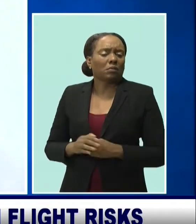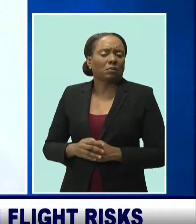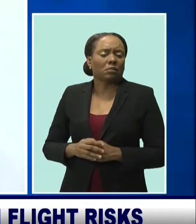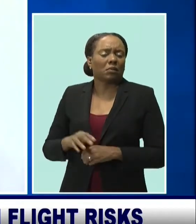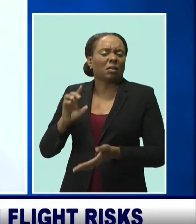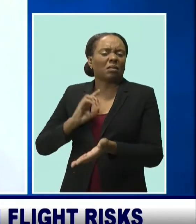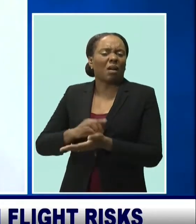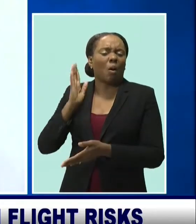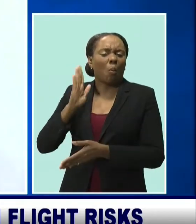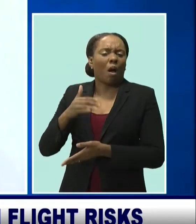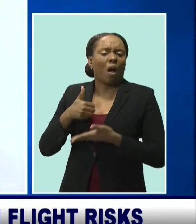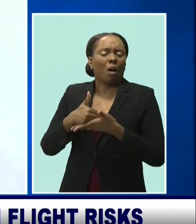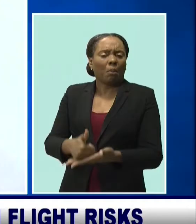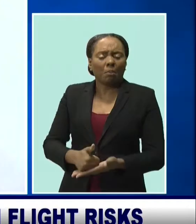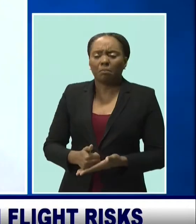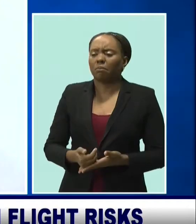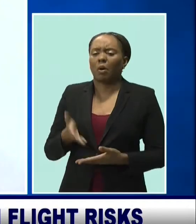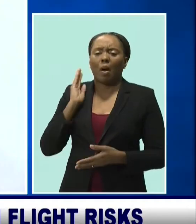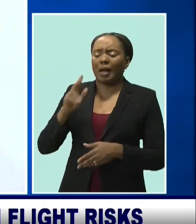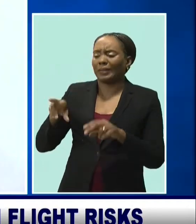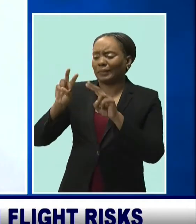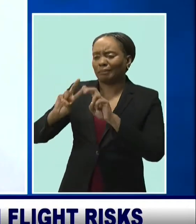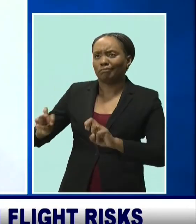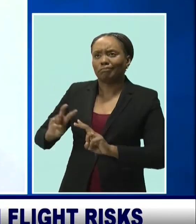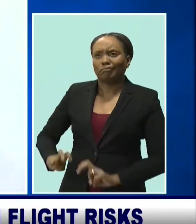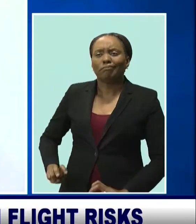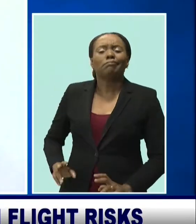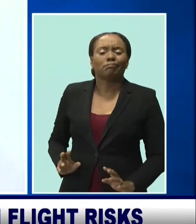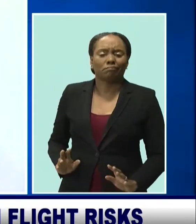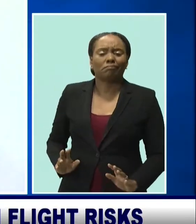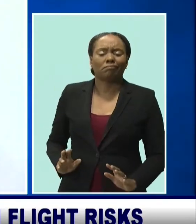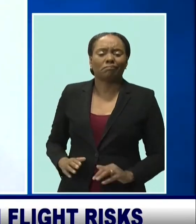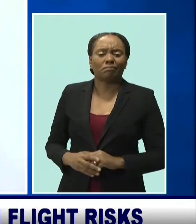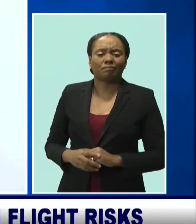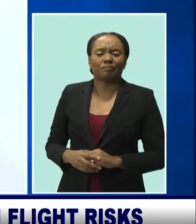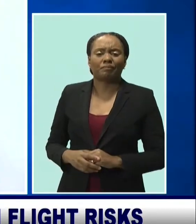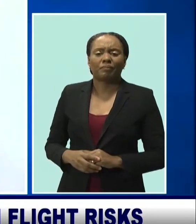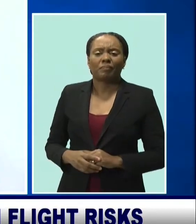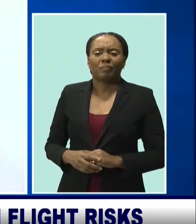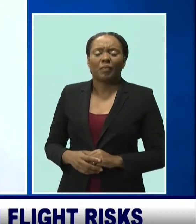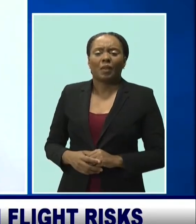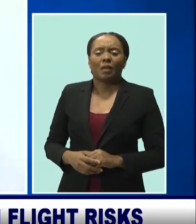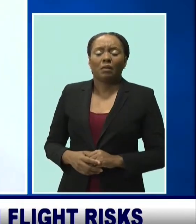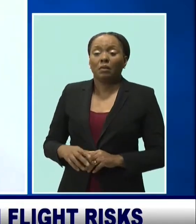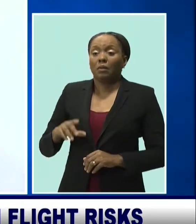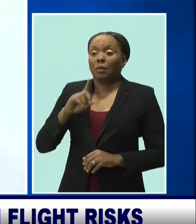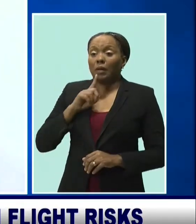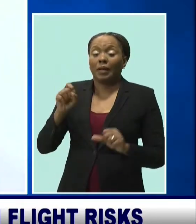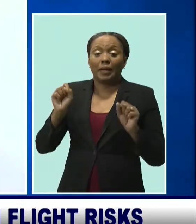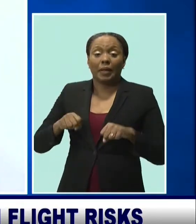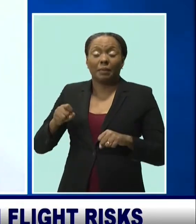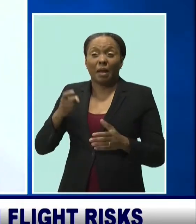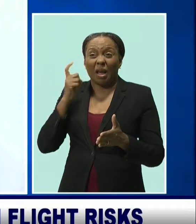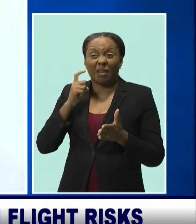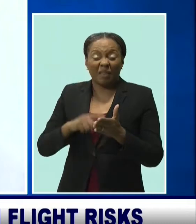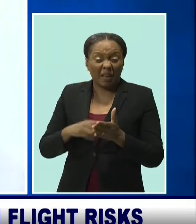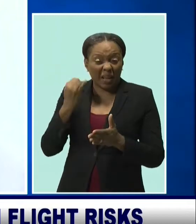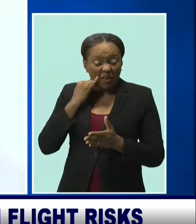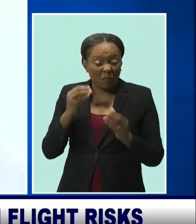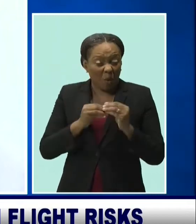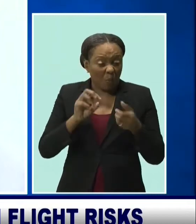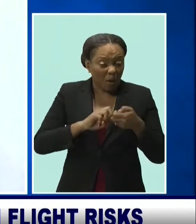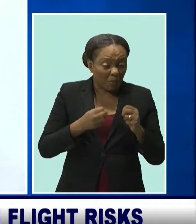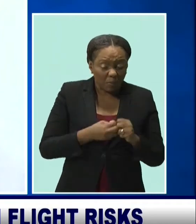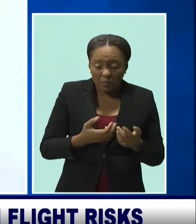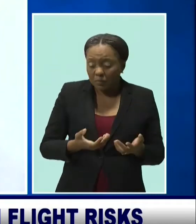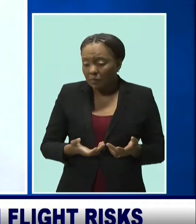approach in terms of how they assess you and really be able to identify if there's any reason for concern. There are